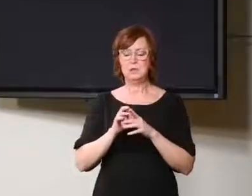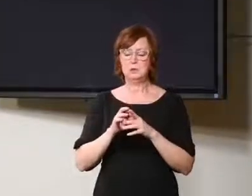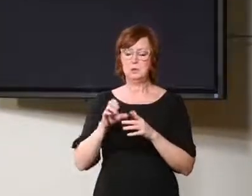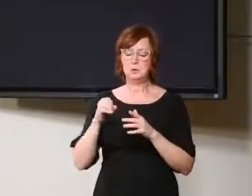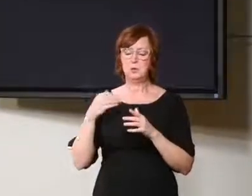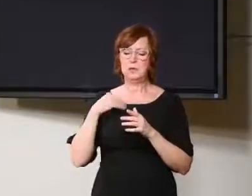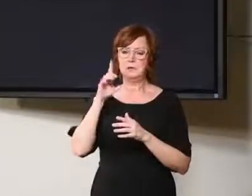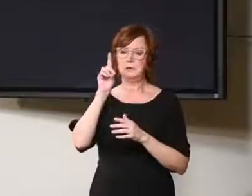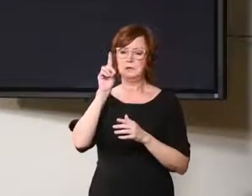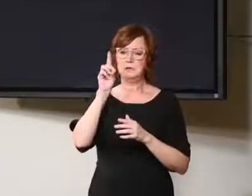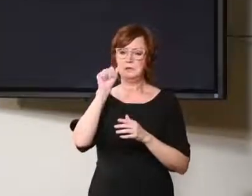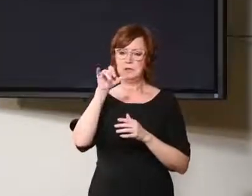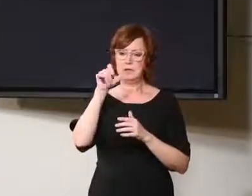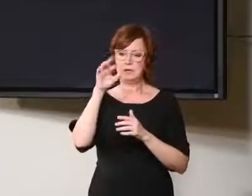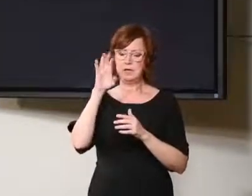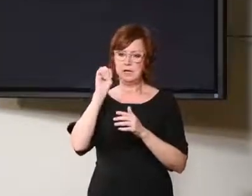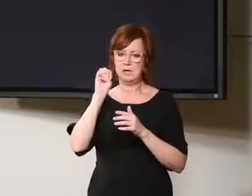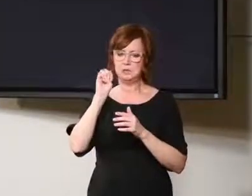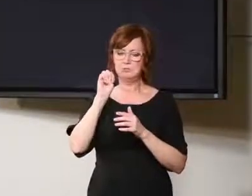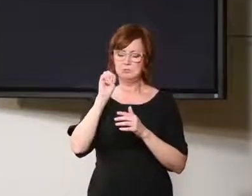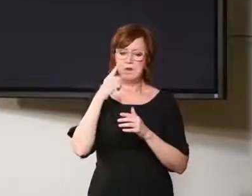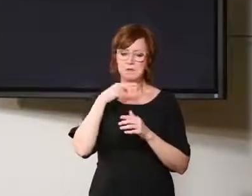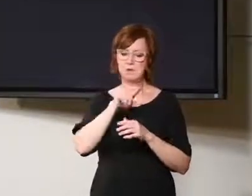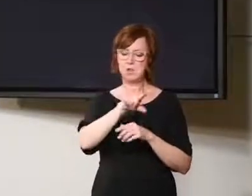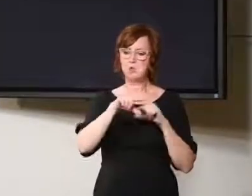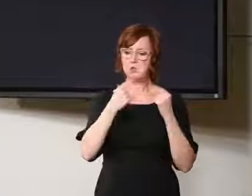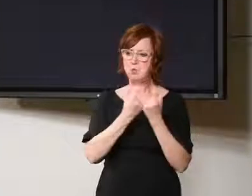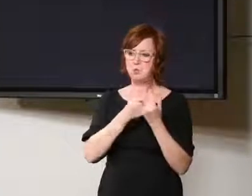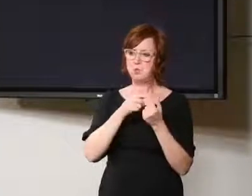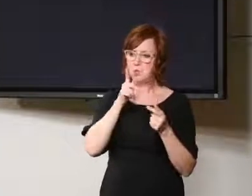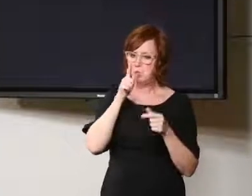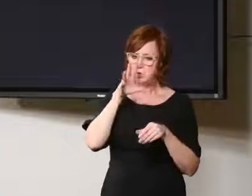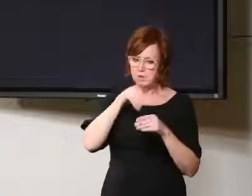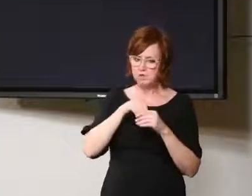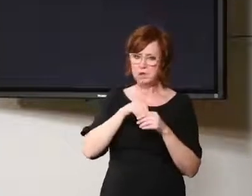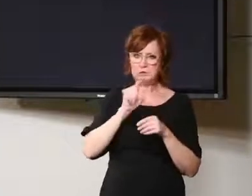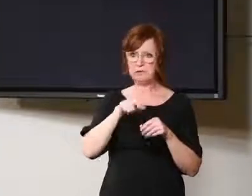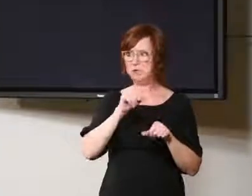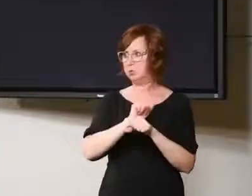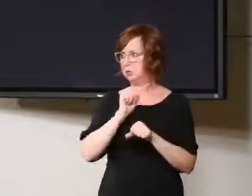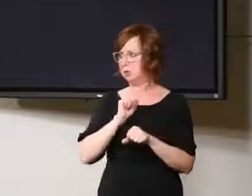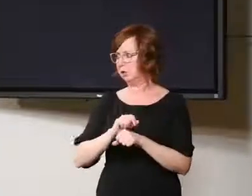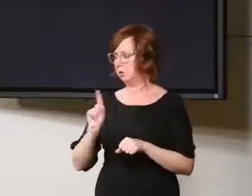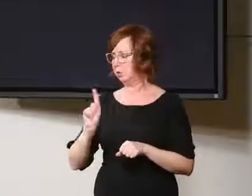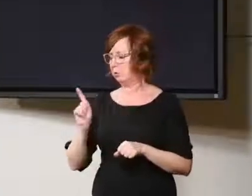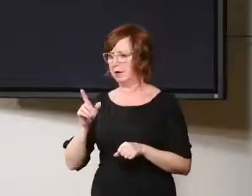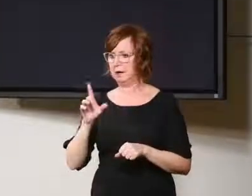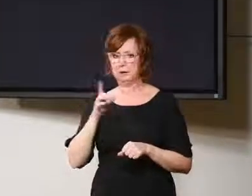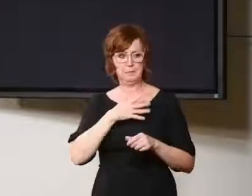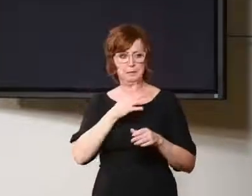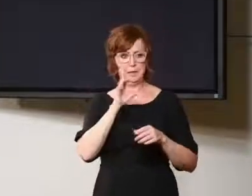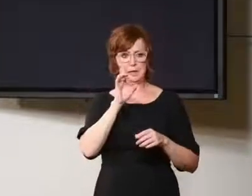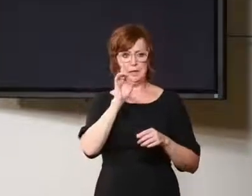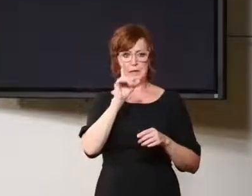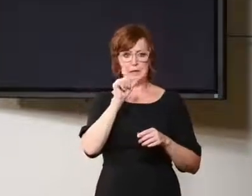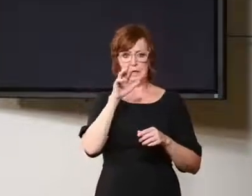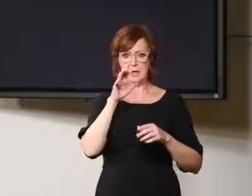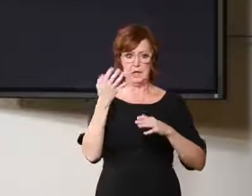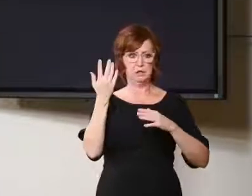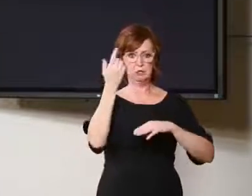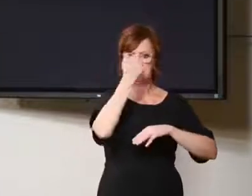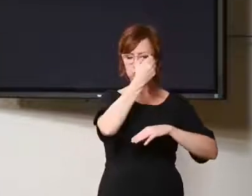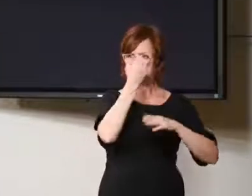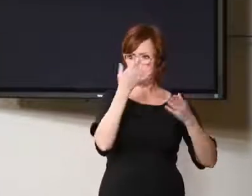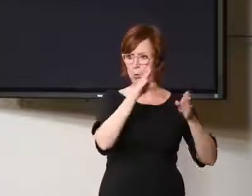process online for those families and parents to apply for those particular spots, and then and they will operate under the